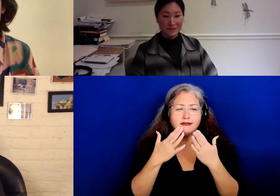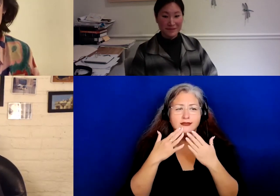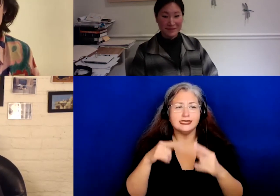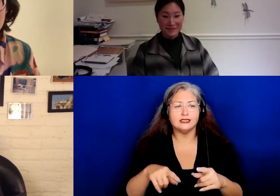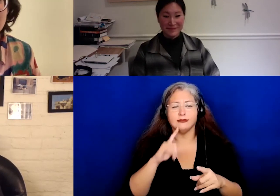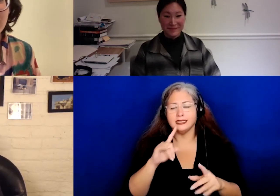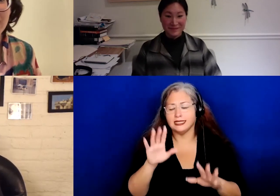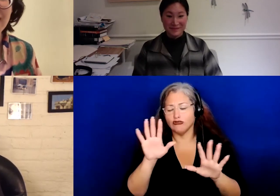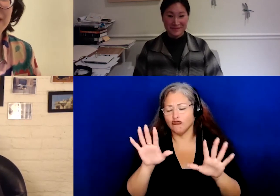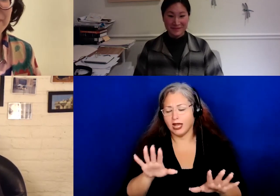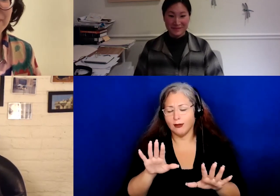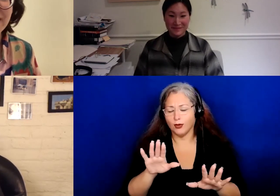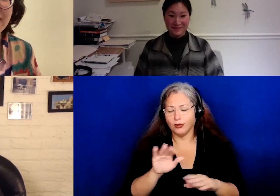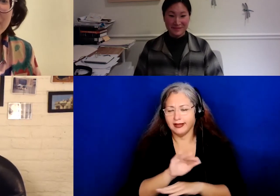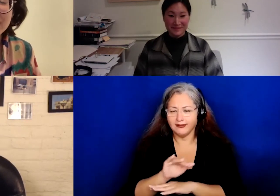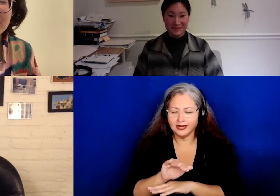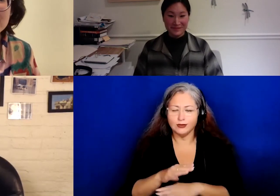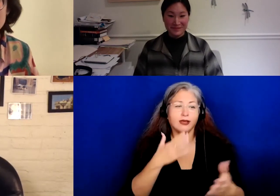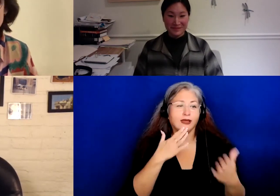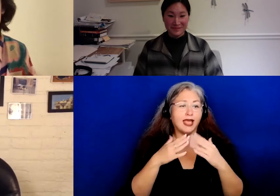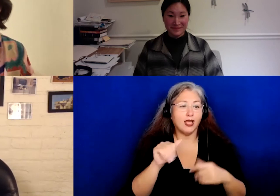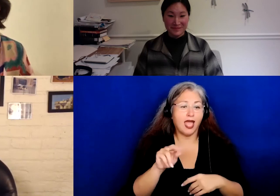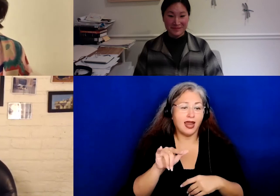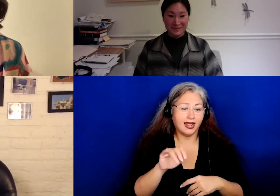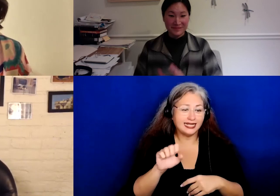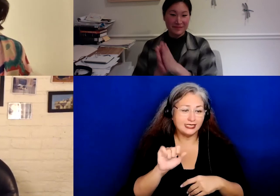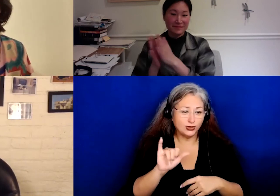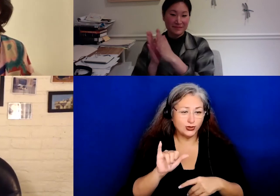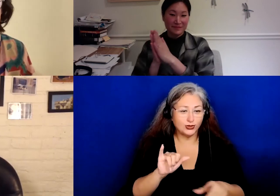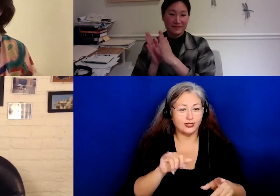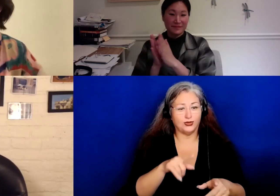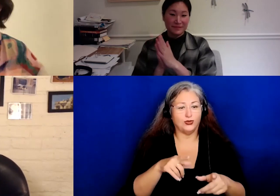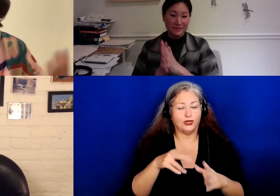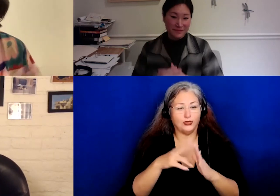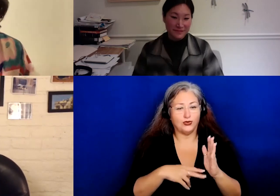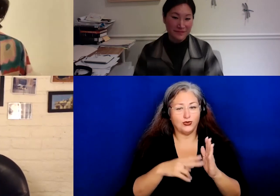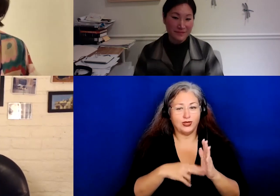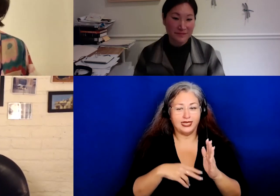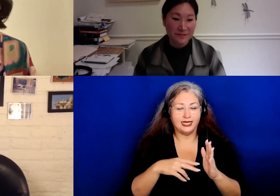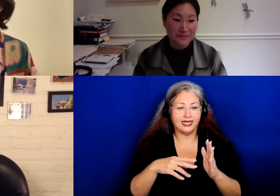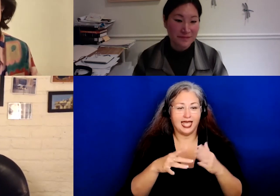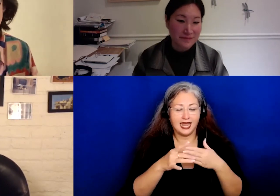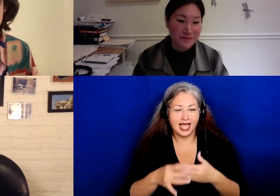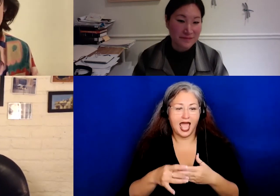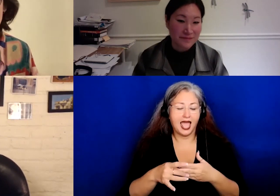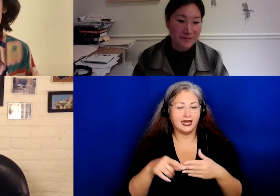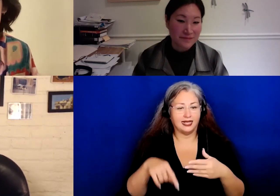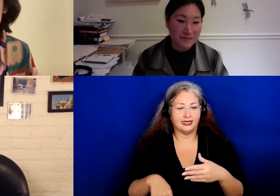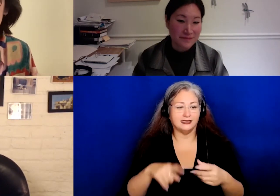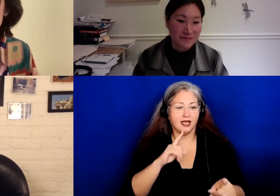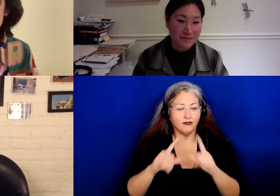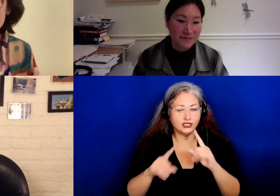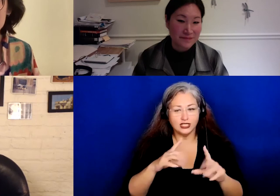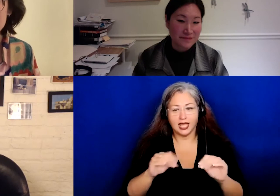an incredible evening. Thank you, Anelise, as well, for reading so closely, for guiding our conversation.